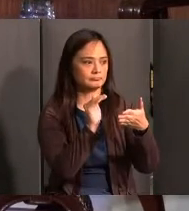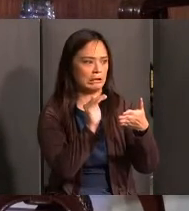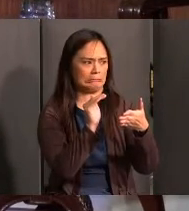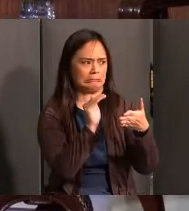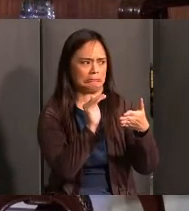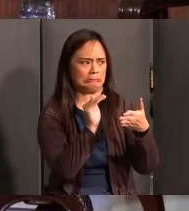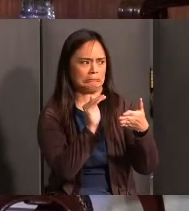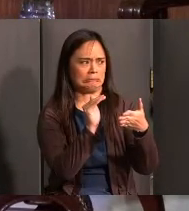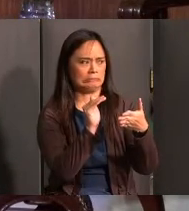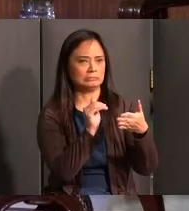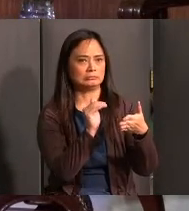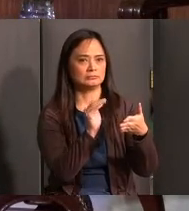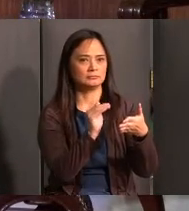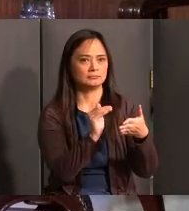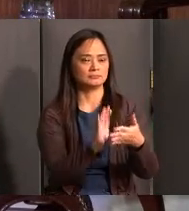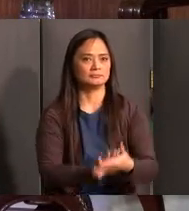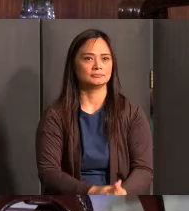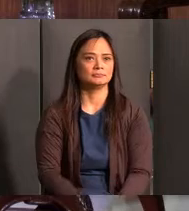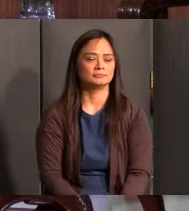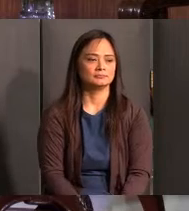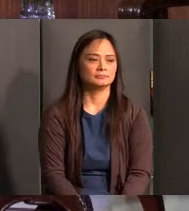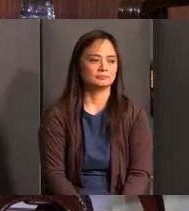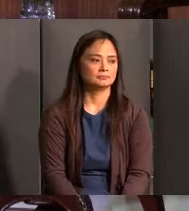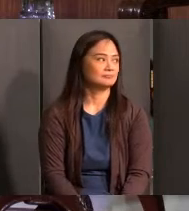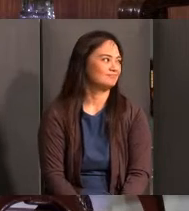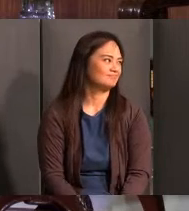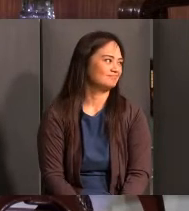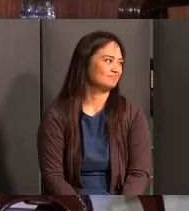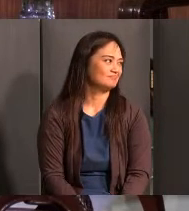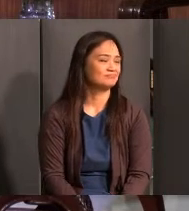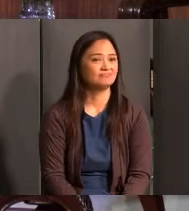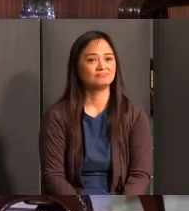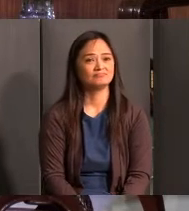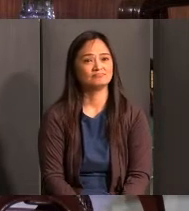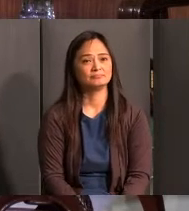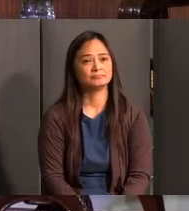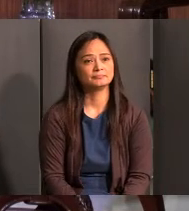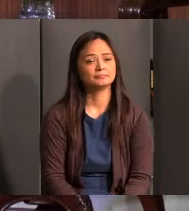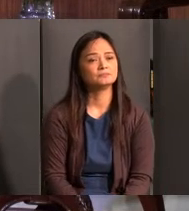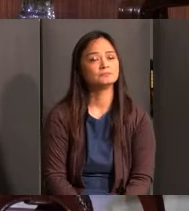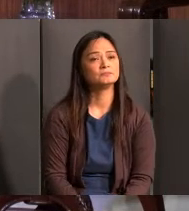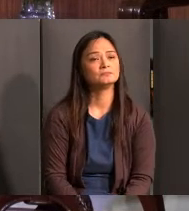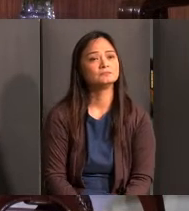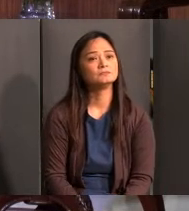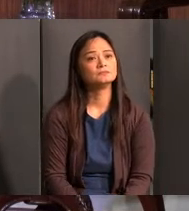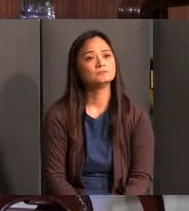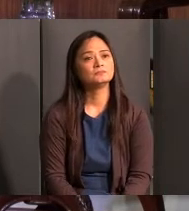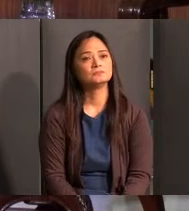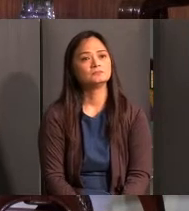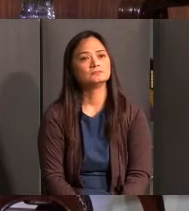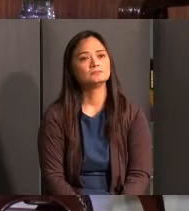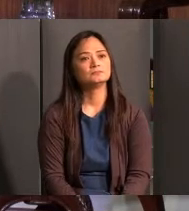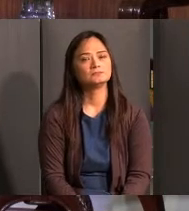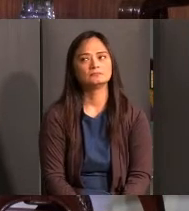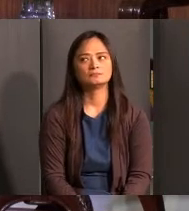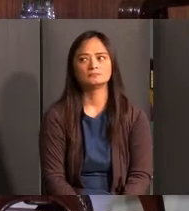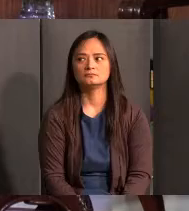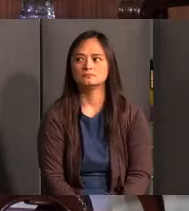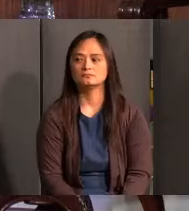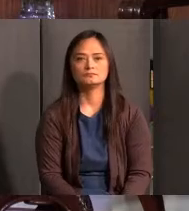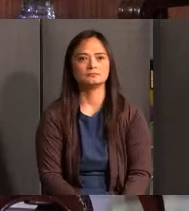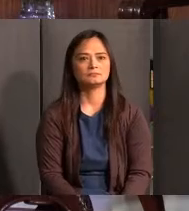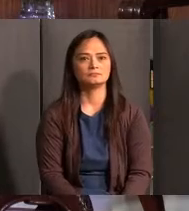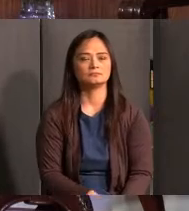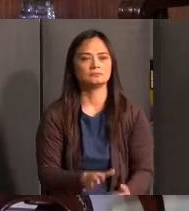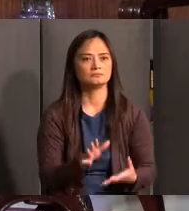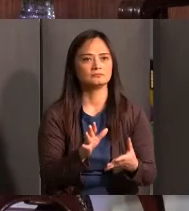Yung professor ng mga kemeng sa pamantasan, nagpunta kami, pumasyal. Andun pa hanggang ngayon? After 45